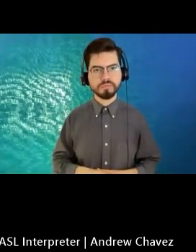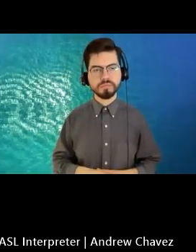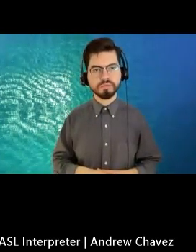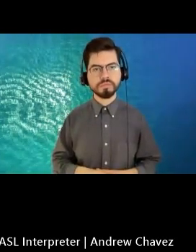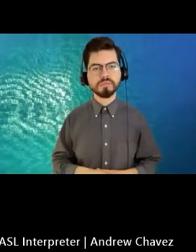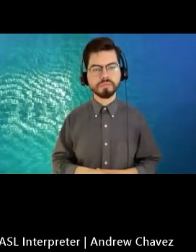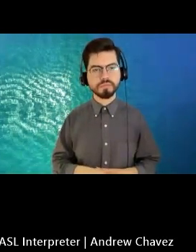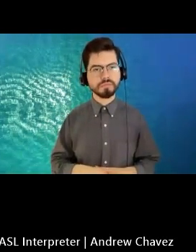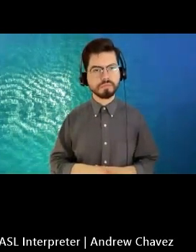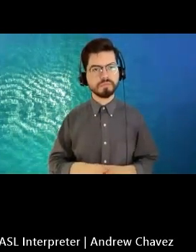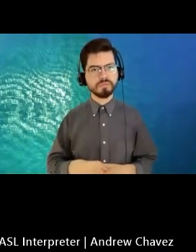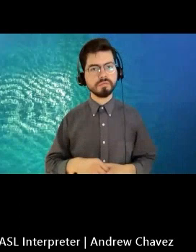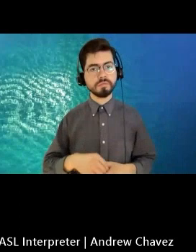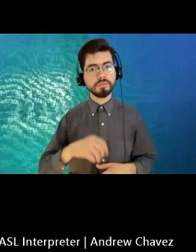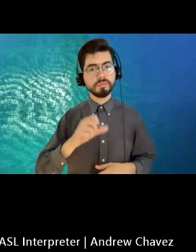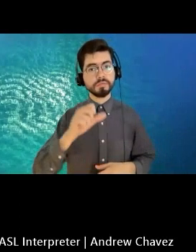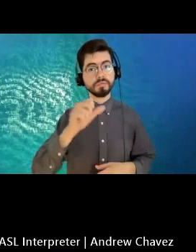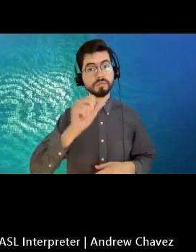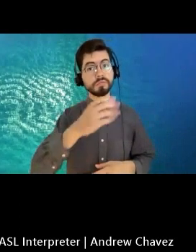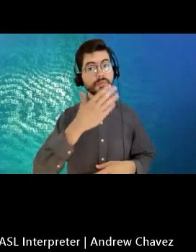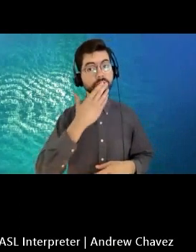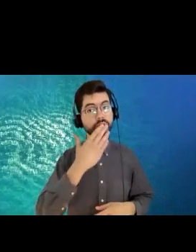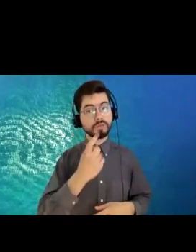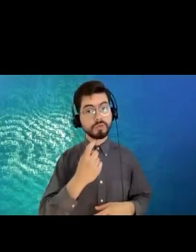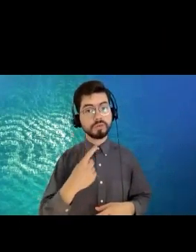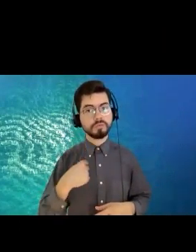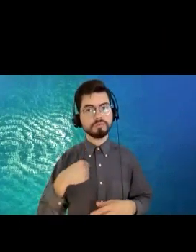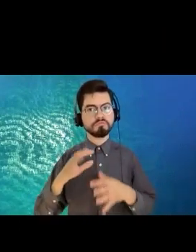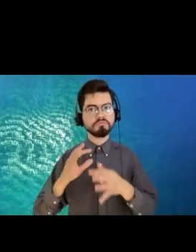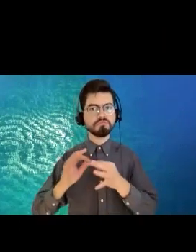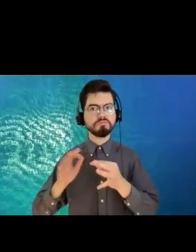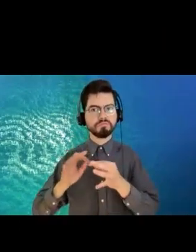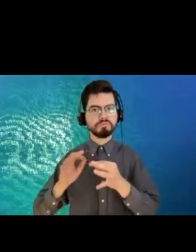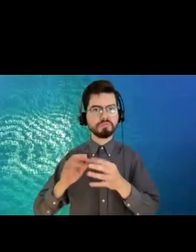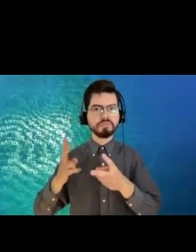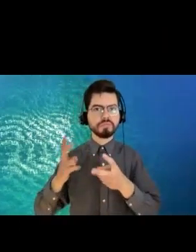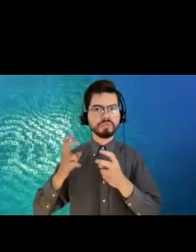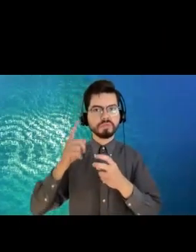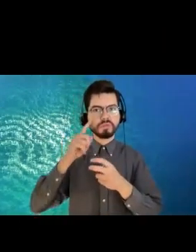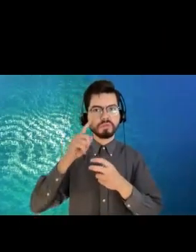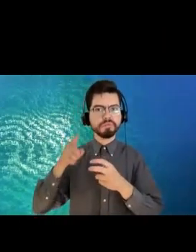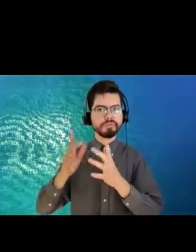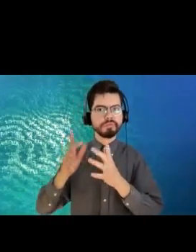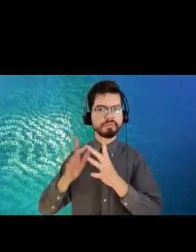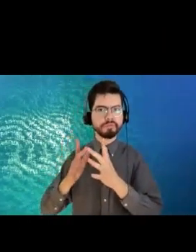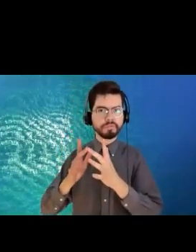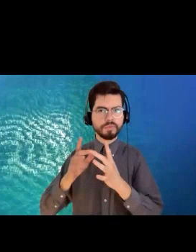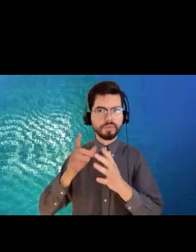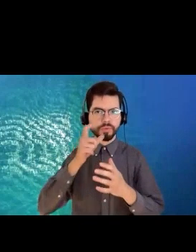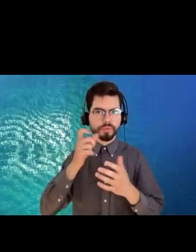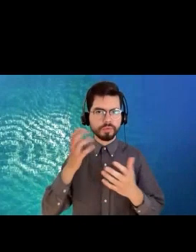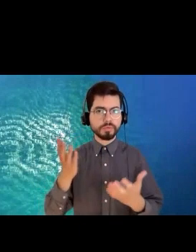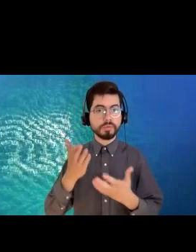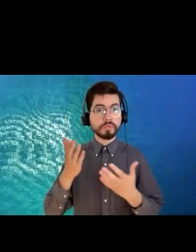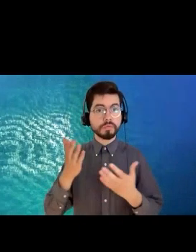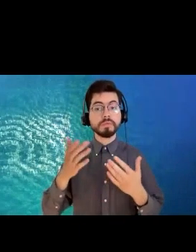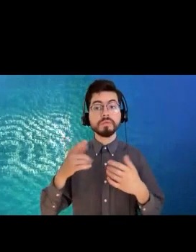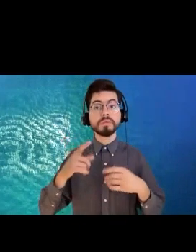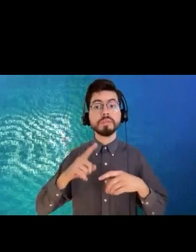Yeah, good question. And I'll repeat it for the virtual customers, right? So what are the differences